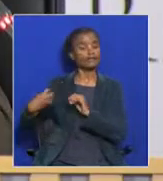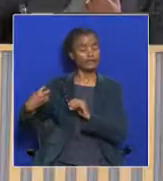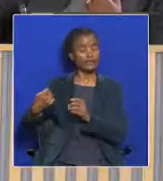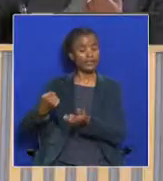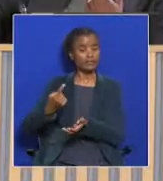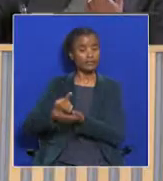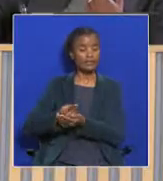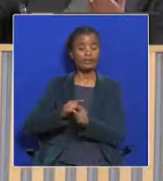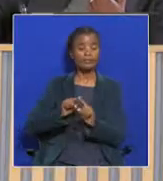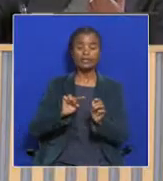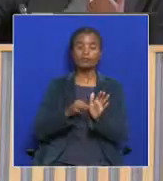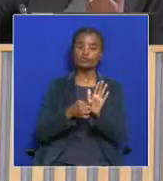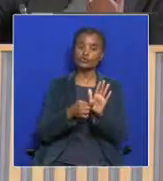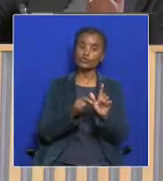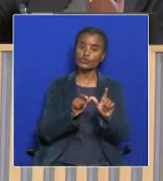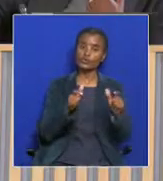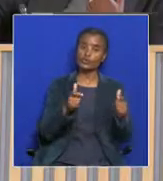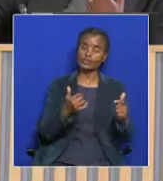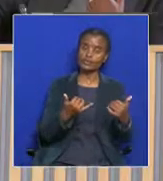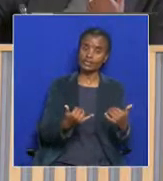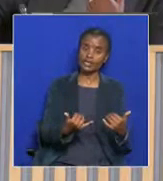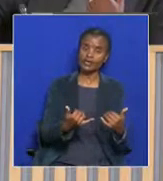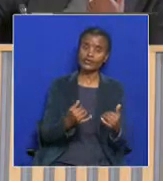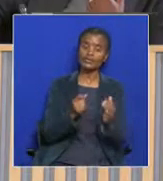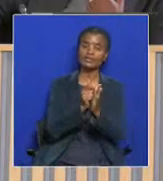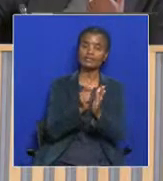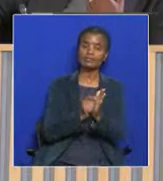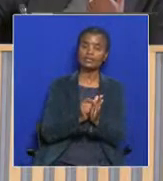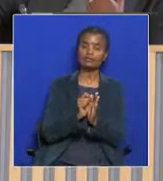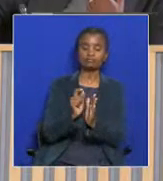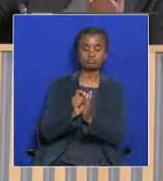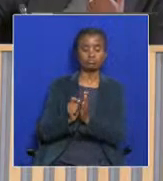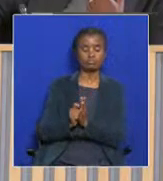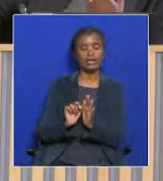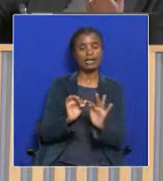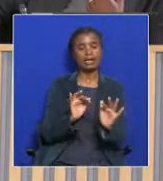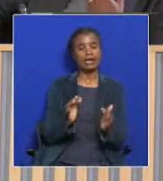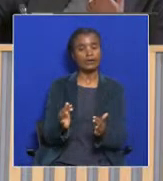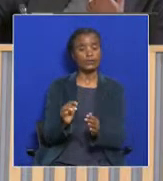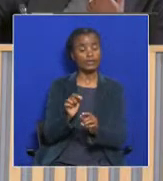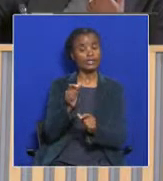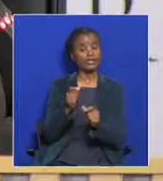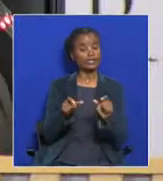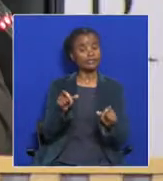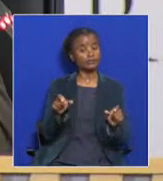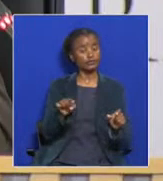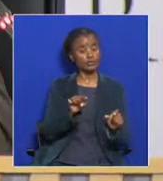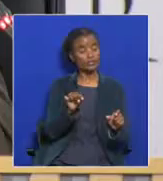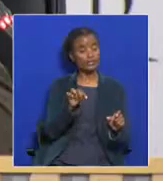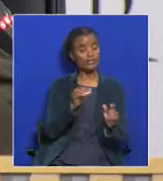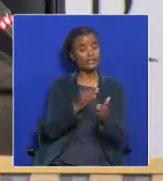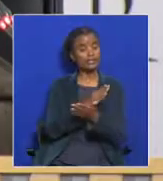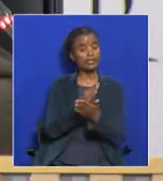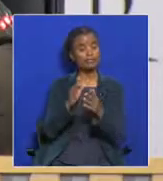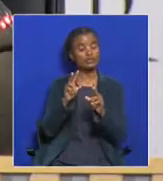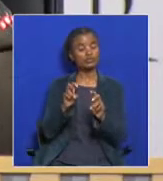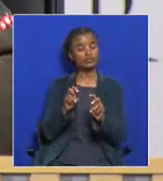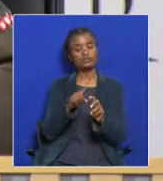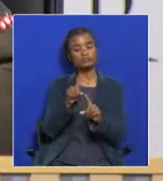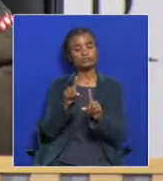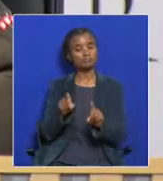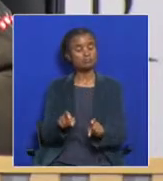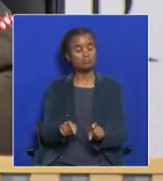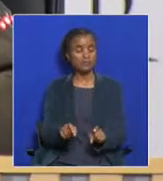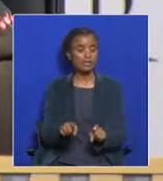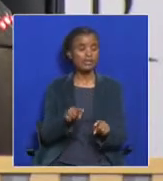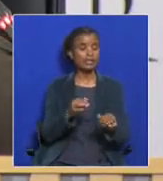how statements were taken and individuals were not canvassed on certain issues. Now, we can't sit here today and I'm saying I was with a